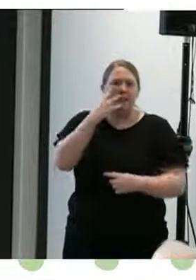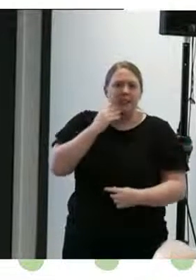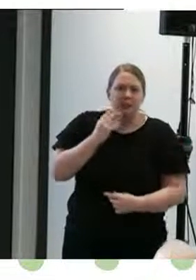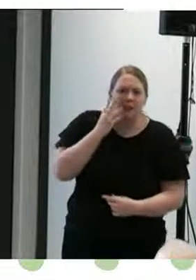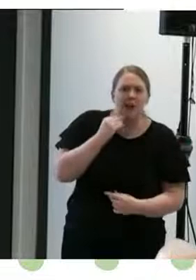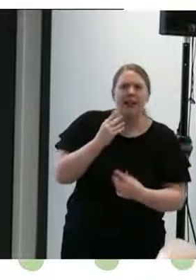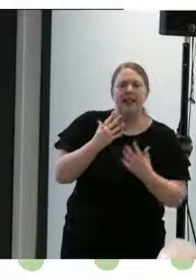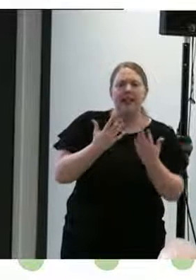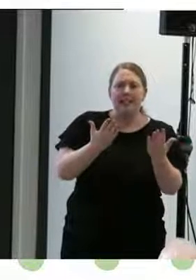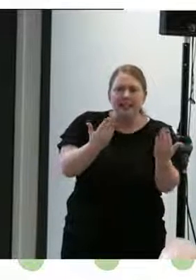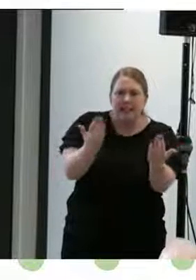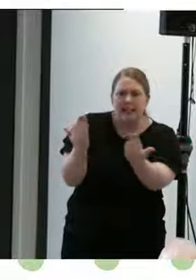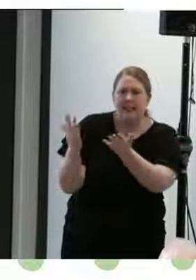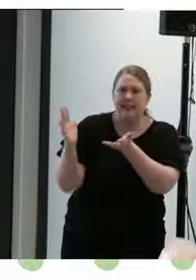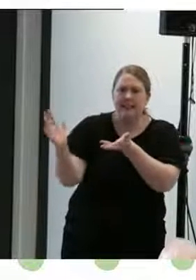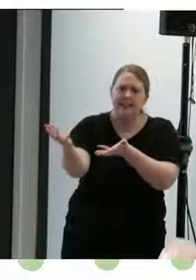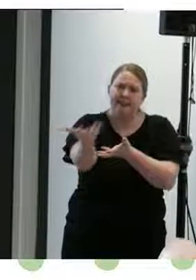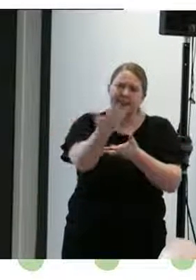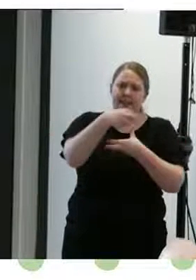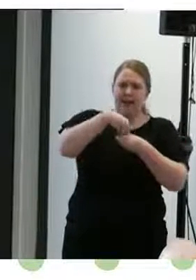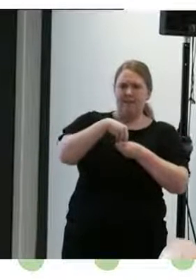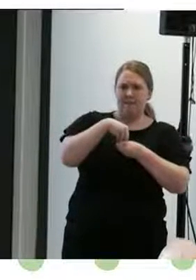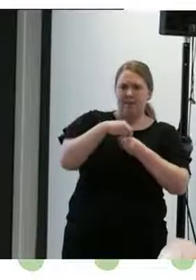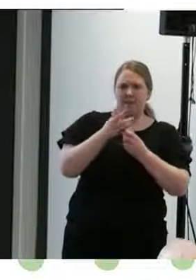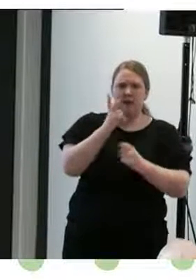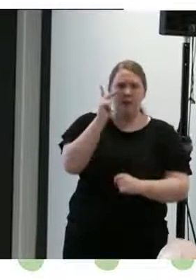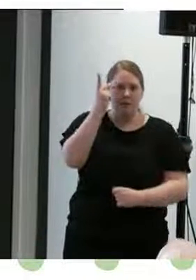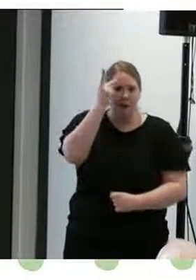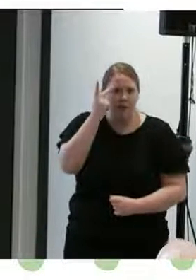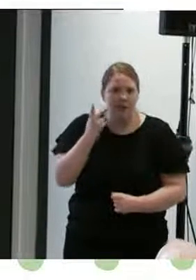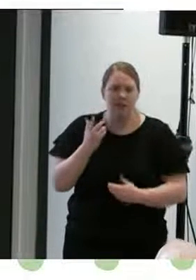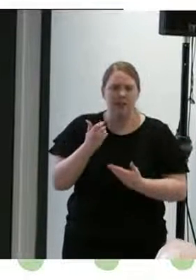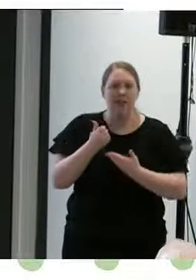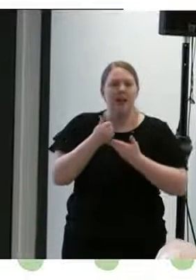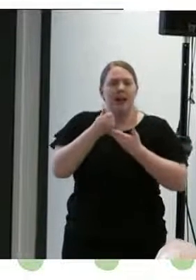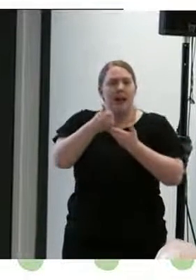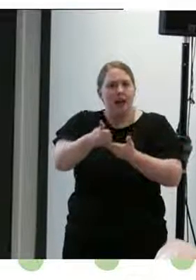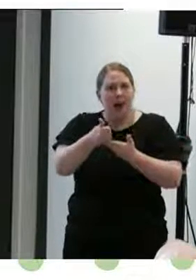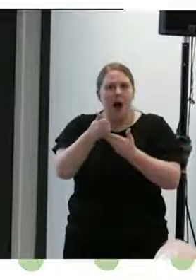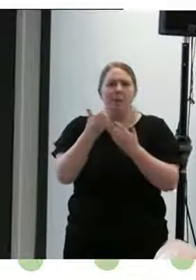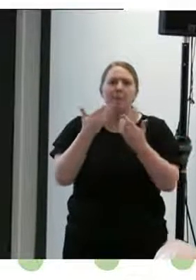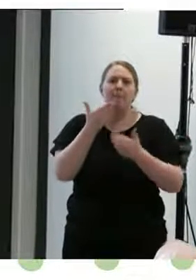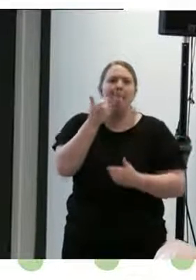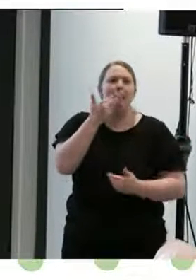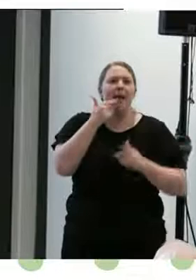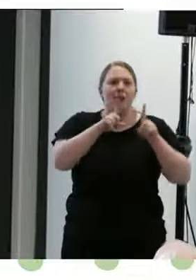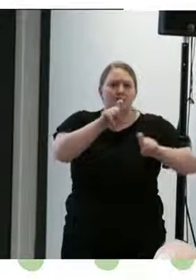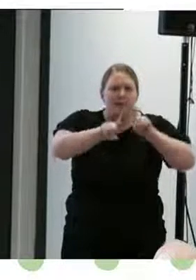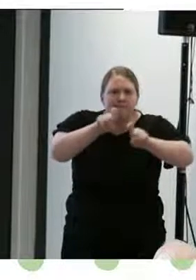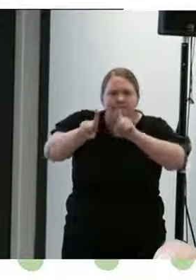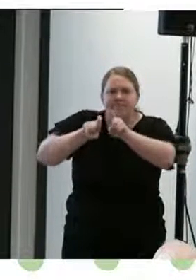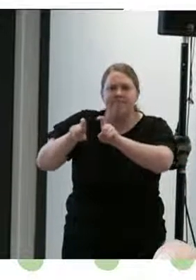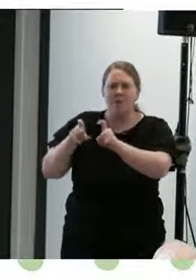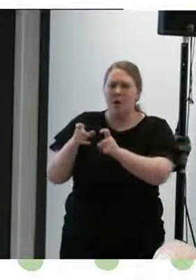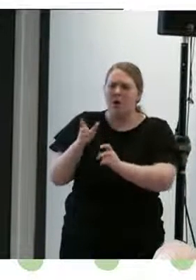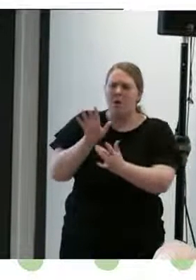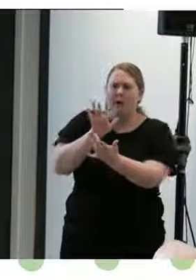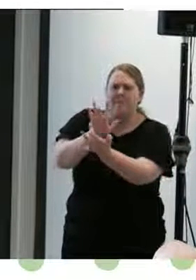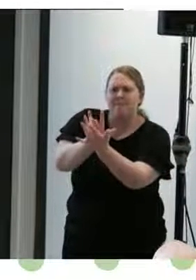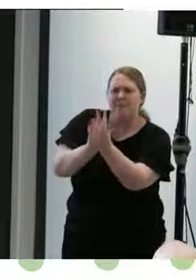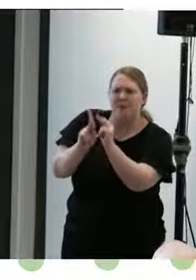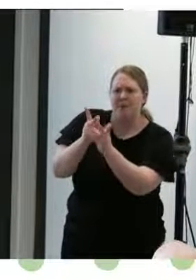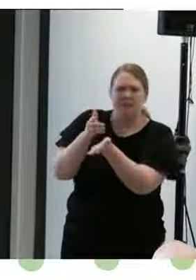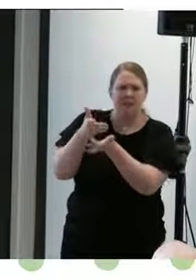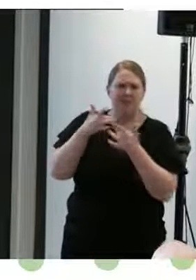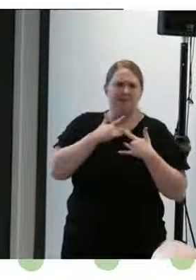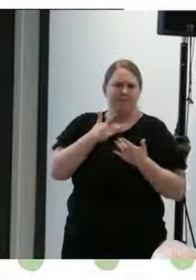experiences into our politics, maybe help us design better surveys, reach populations that are often left out, and